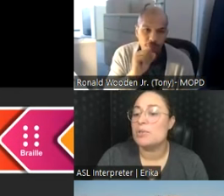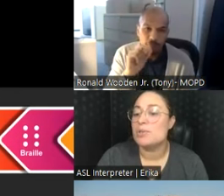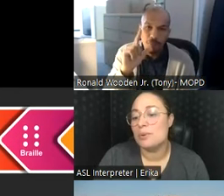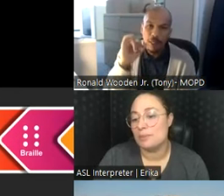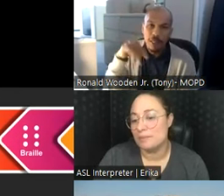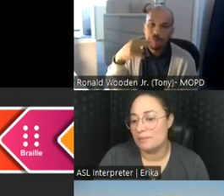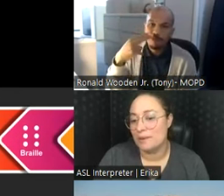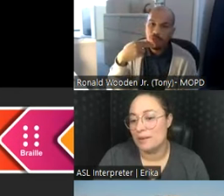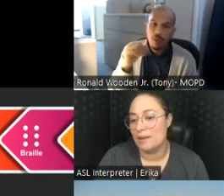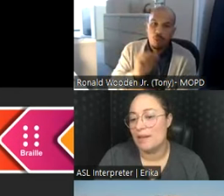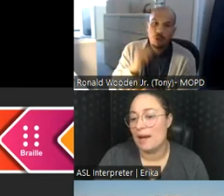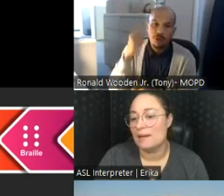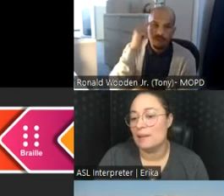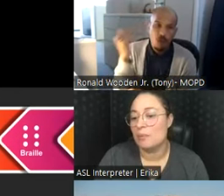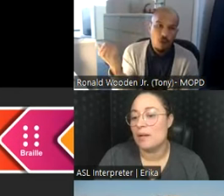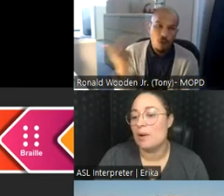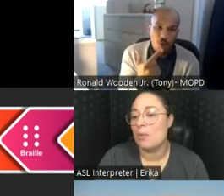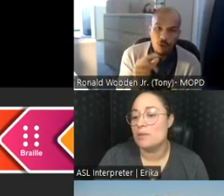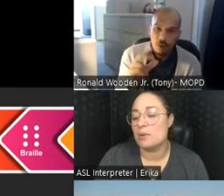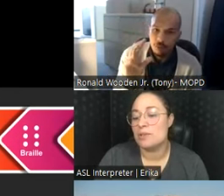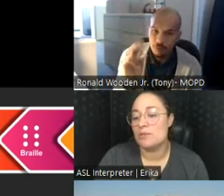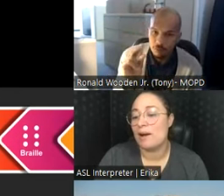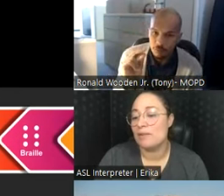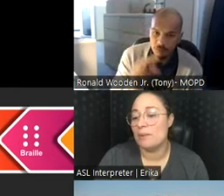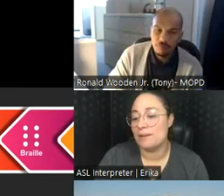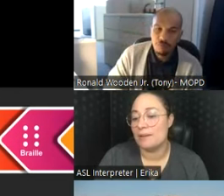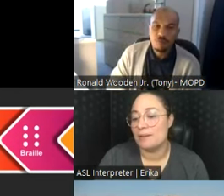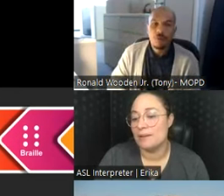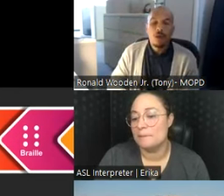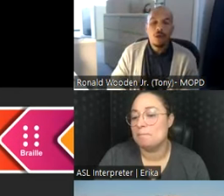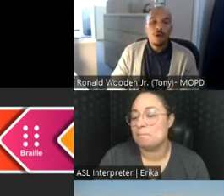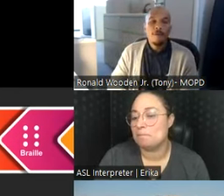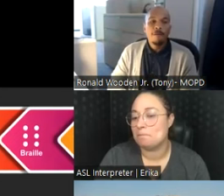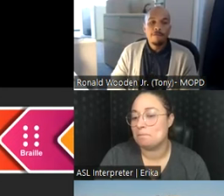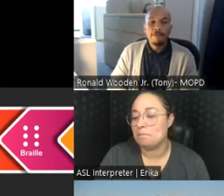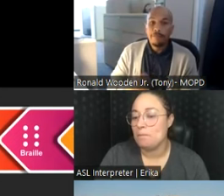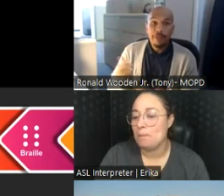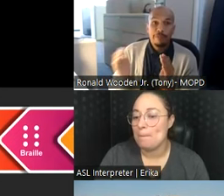don't assume that lip reading always works for everyone.